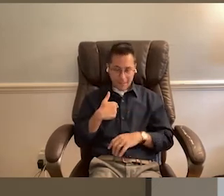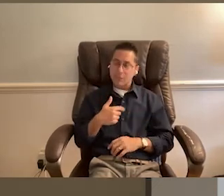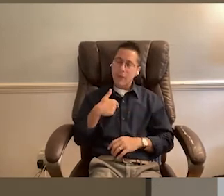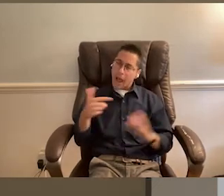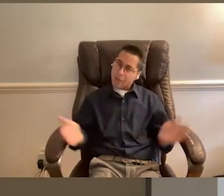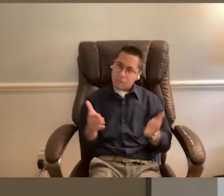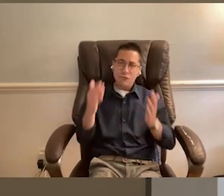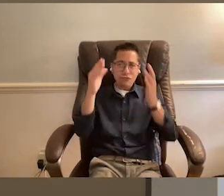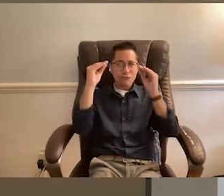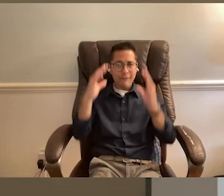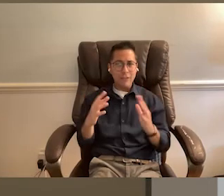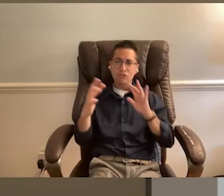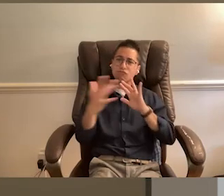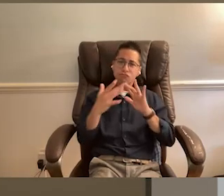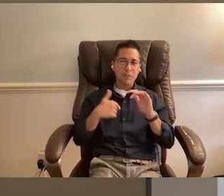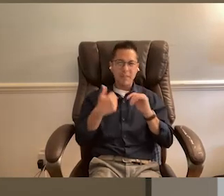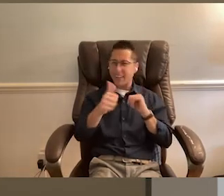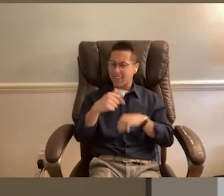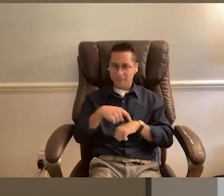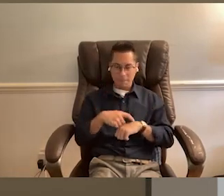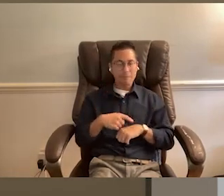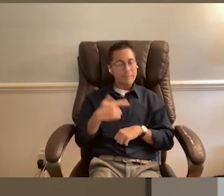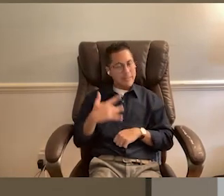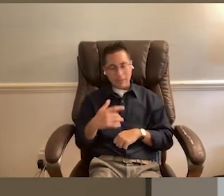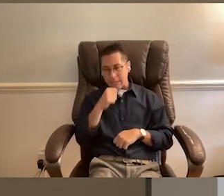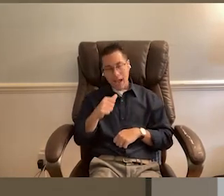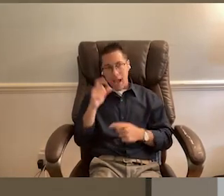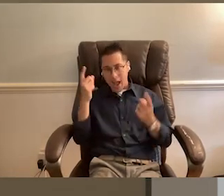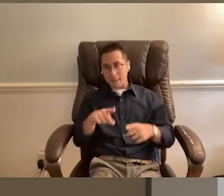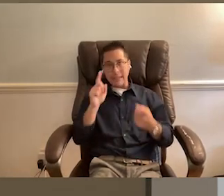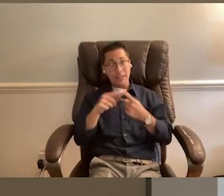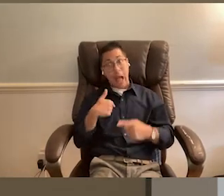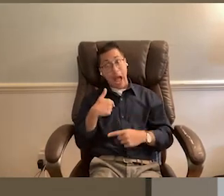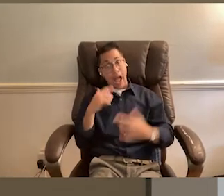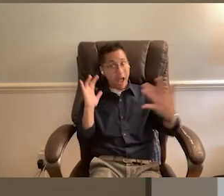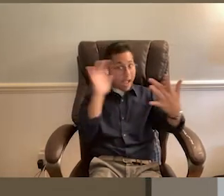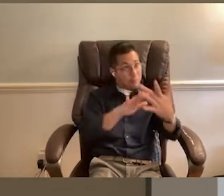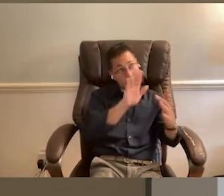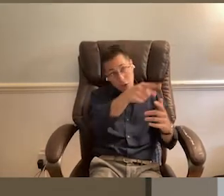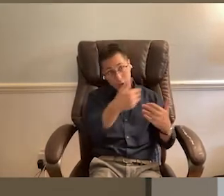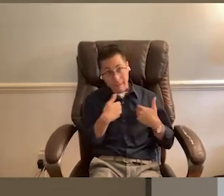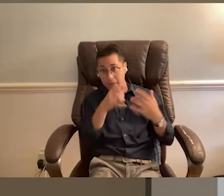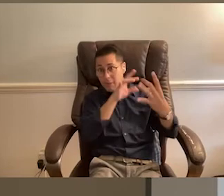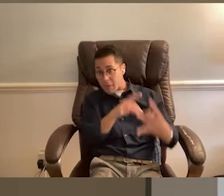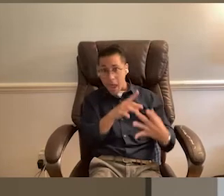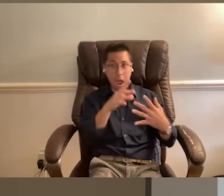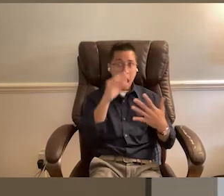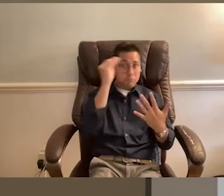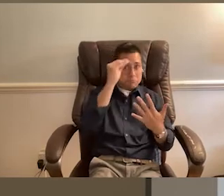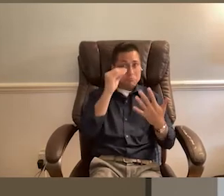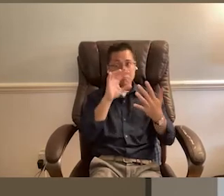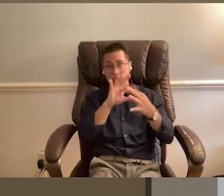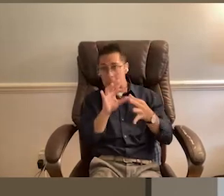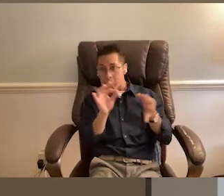yep. And I was like, okay, so you've been here for 2 years. What is the problem with that? And he's like, well, I'm not supposed to eat in class. And I was like, okay, so where's the disconnect? He's like,